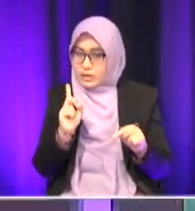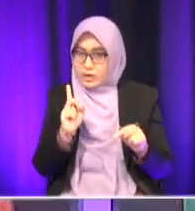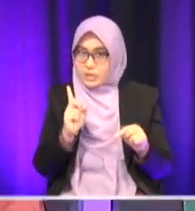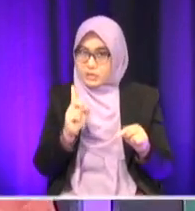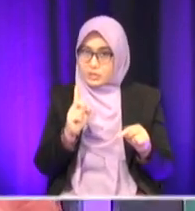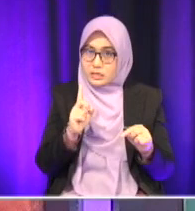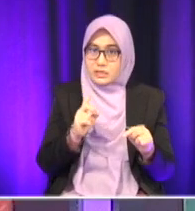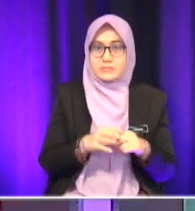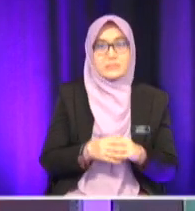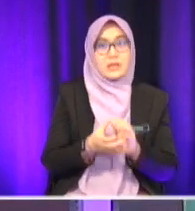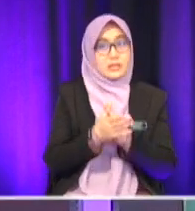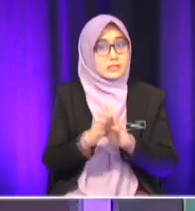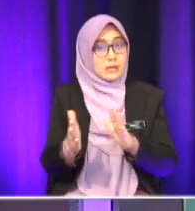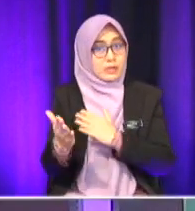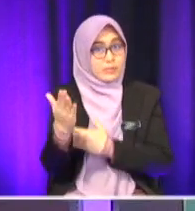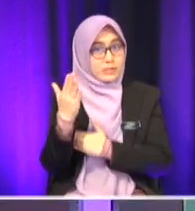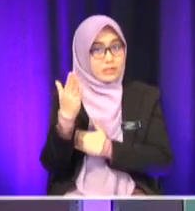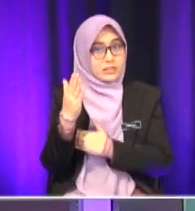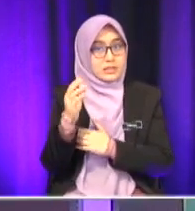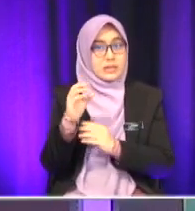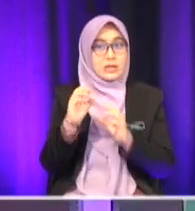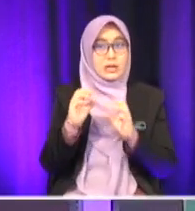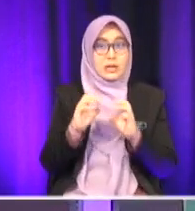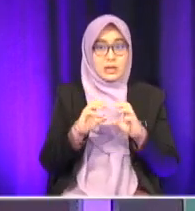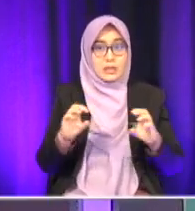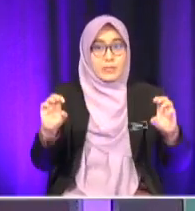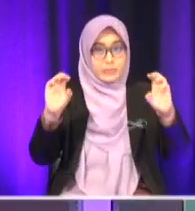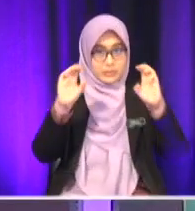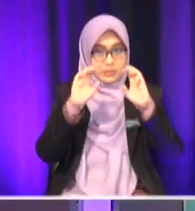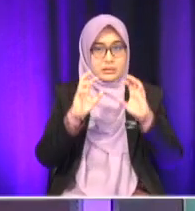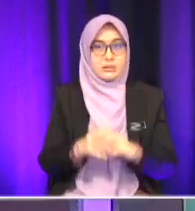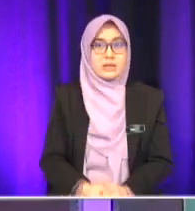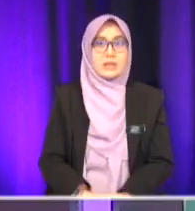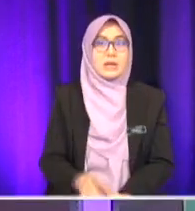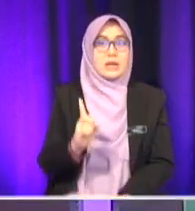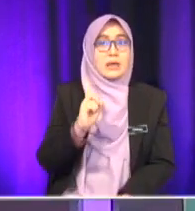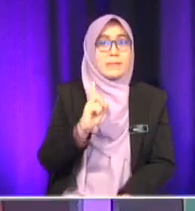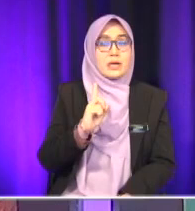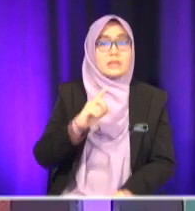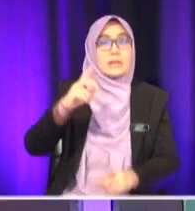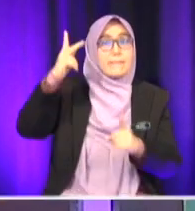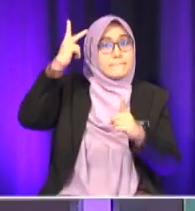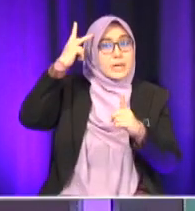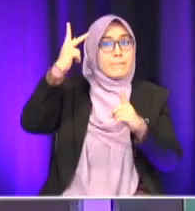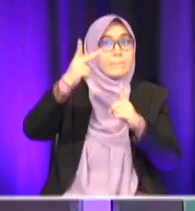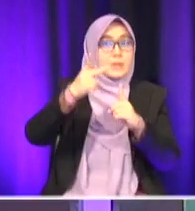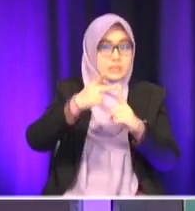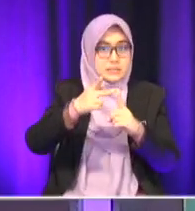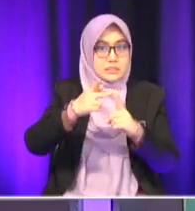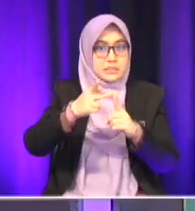Good Morning Tea Company. So here, what is the purpose of this advertisement? Okay, is it number